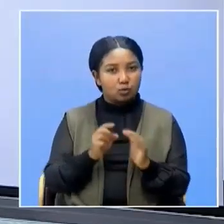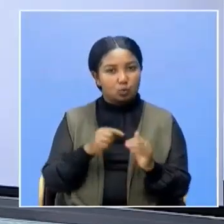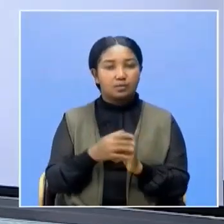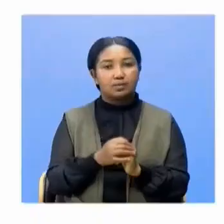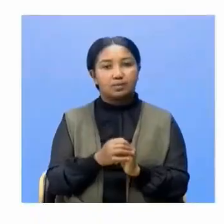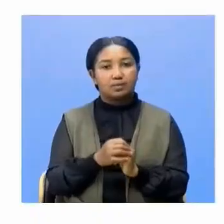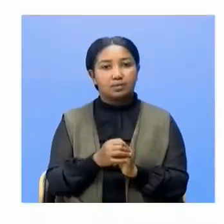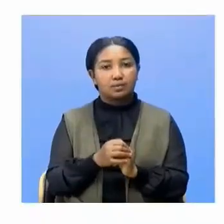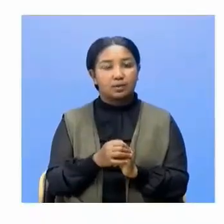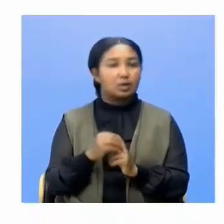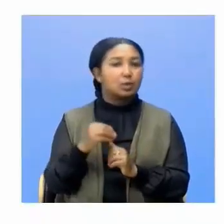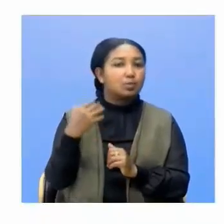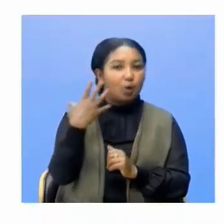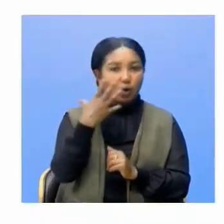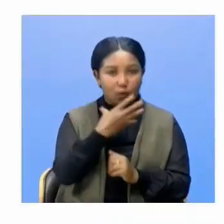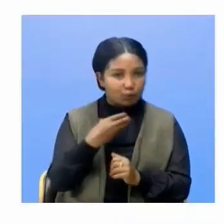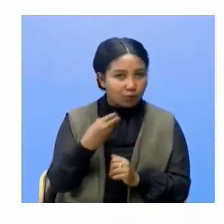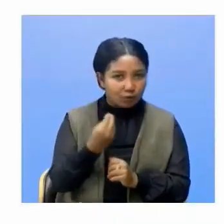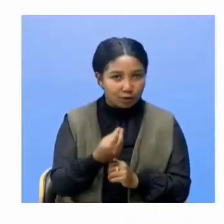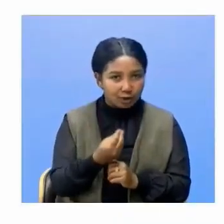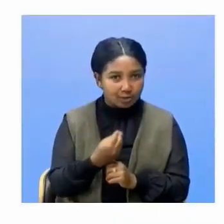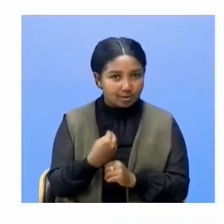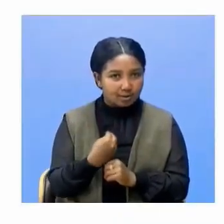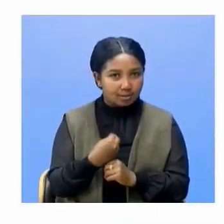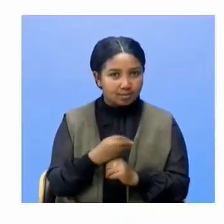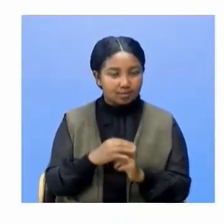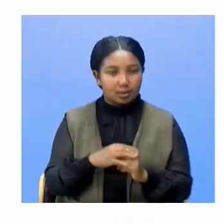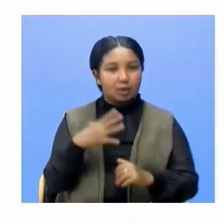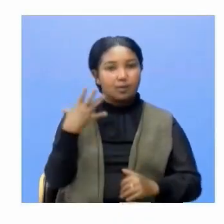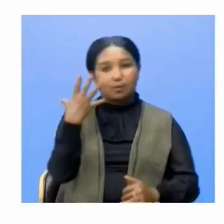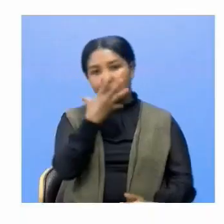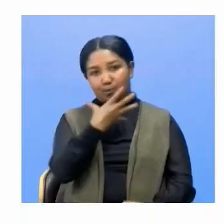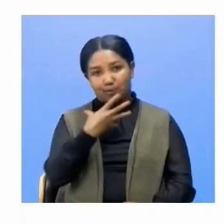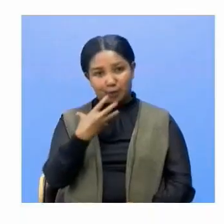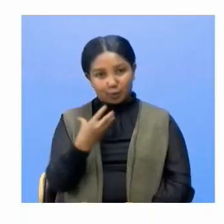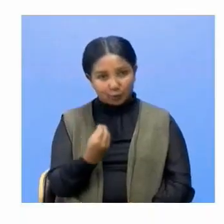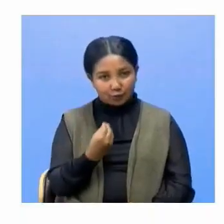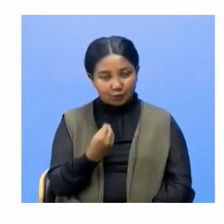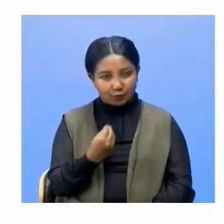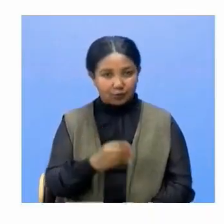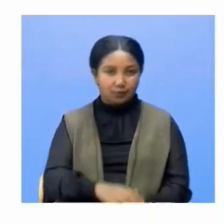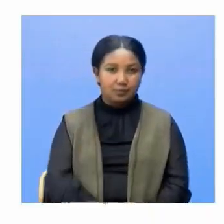what? Beautiful. Yeah? Beautiful.